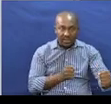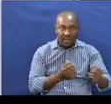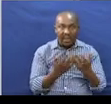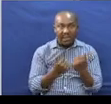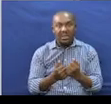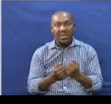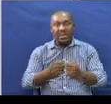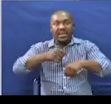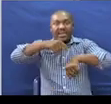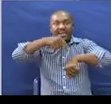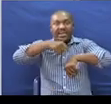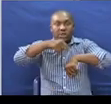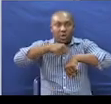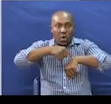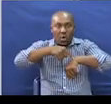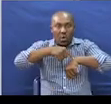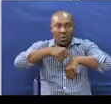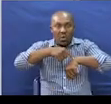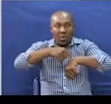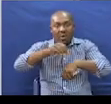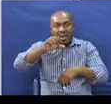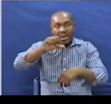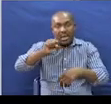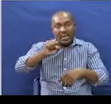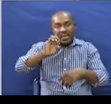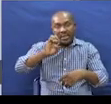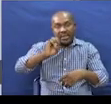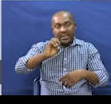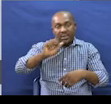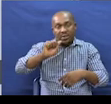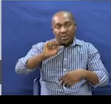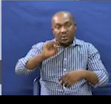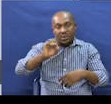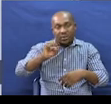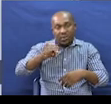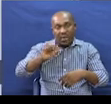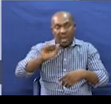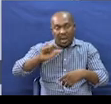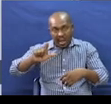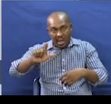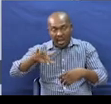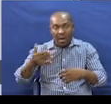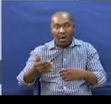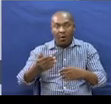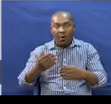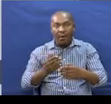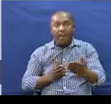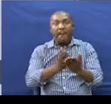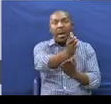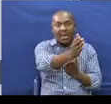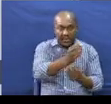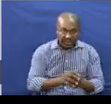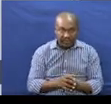permanently. It can be either internal migrations or external